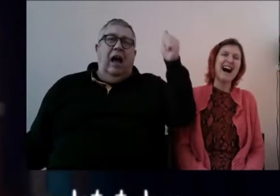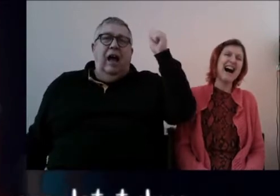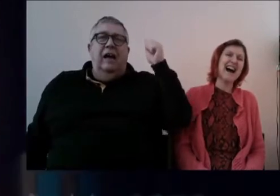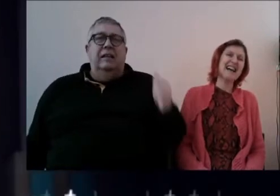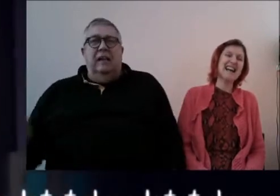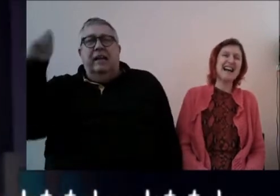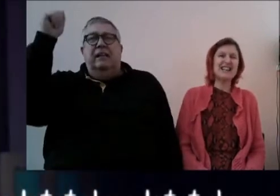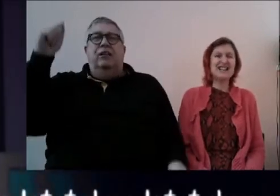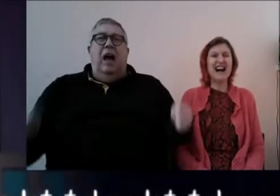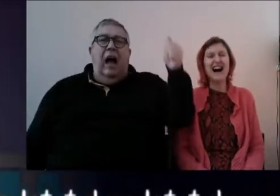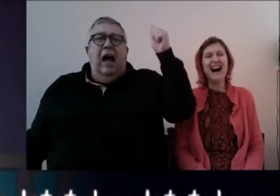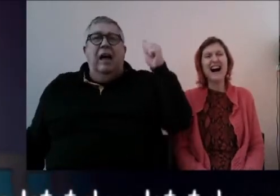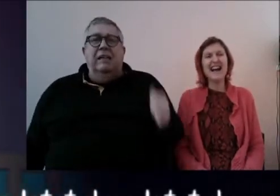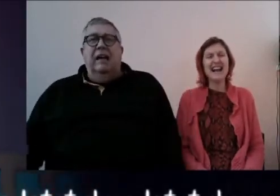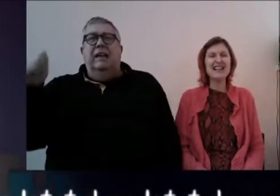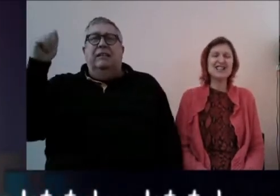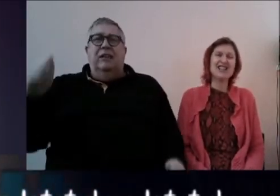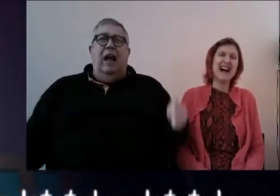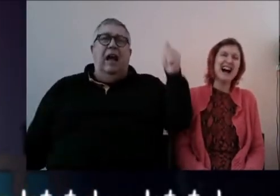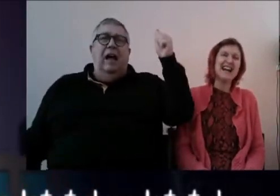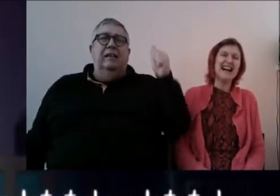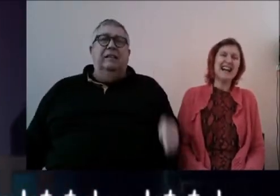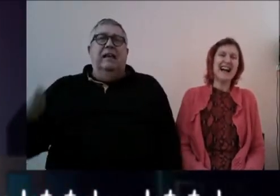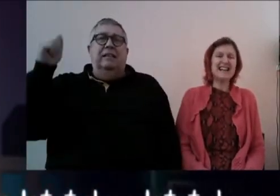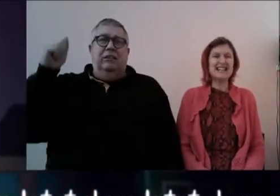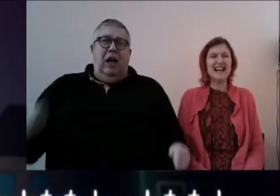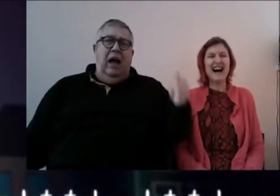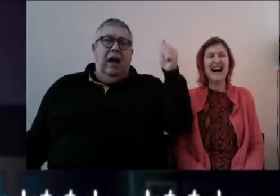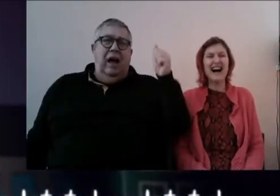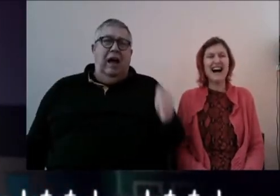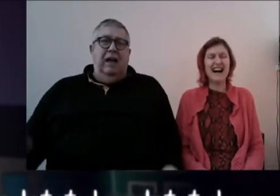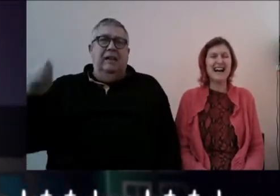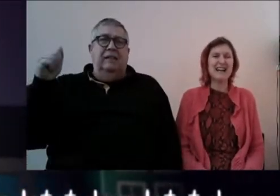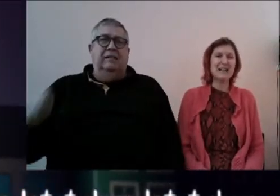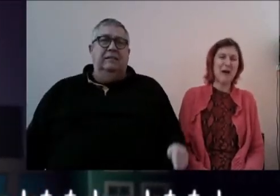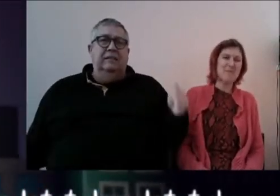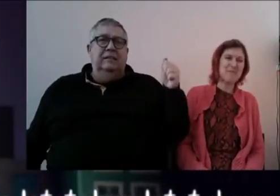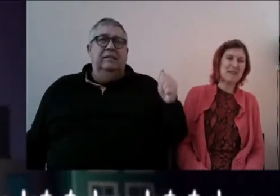it shine. Let it shine. Let it shine. Let it